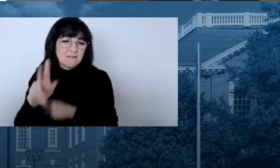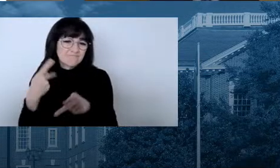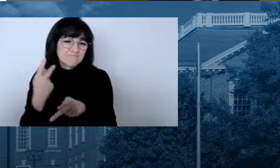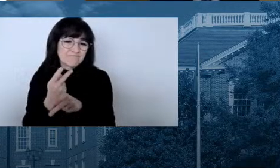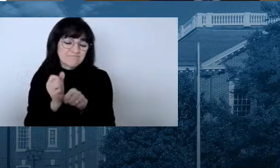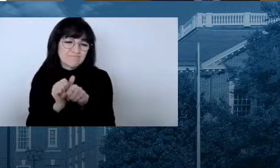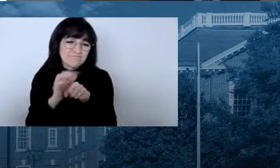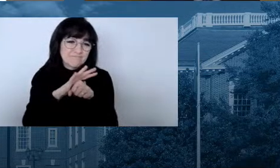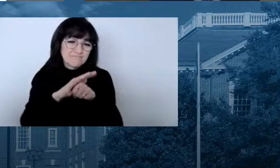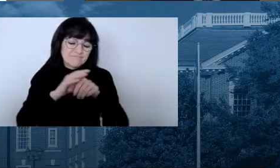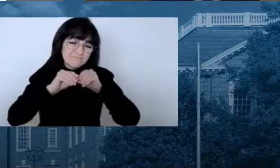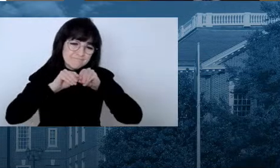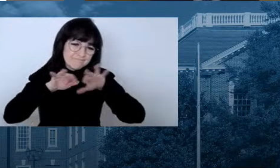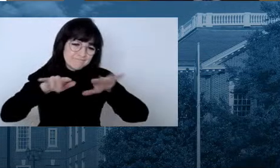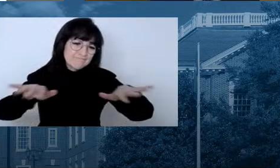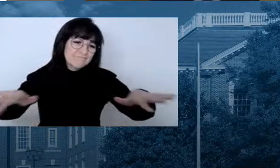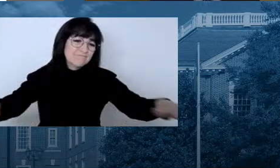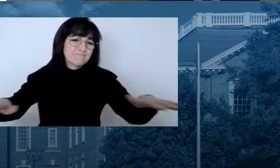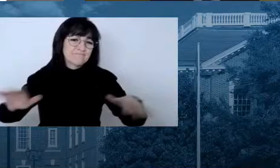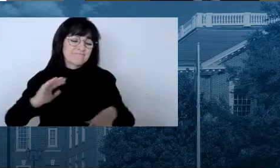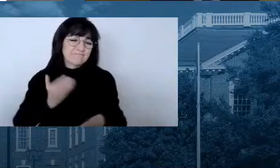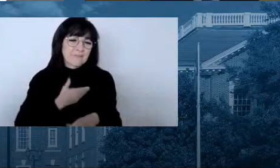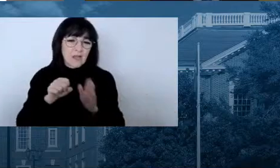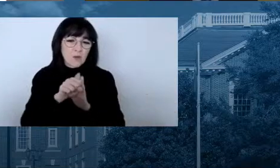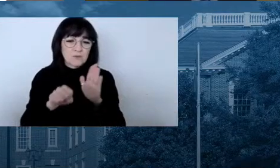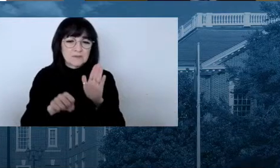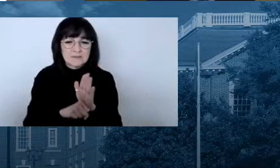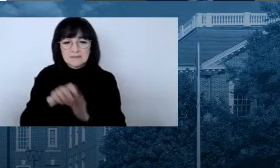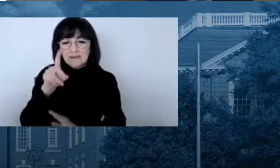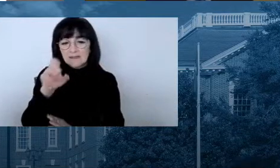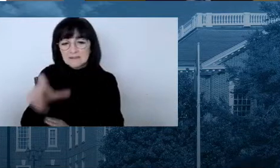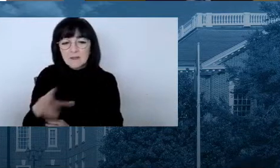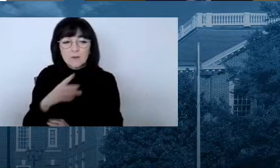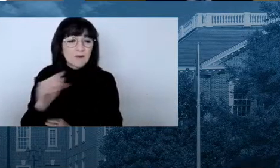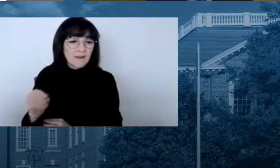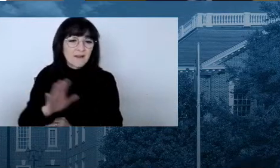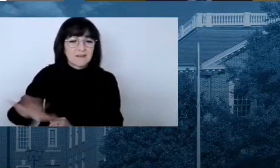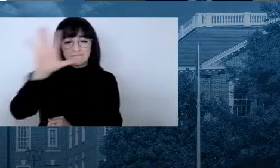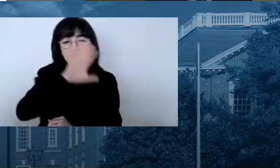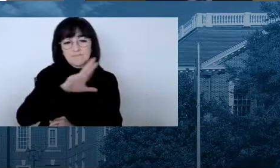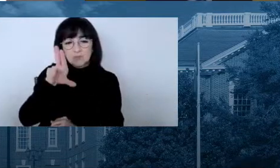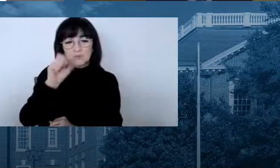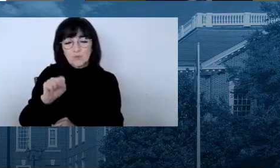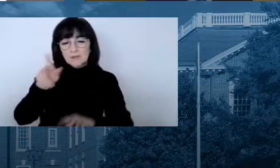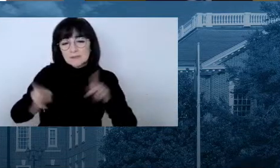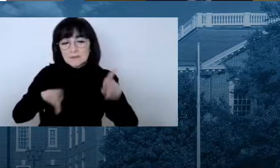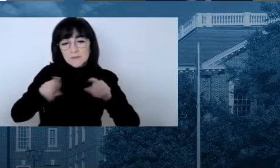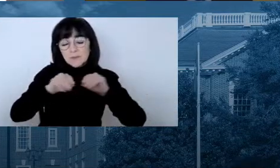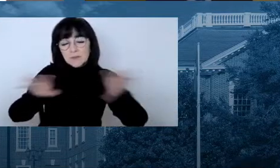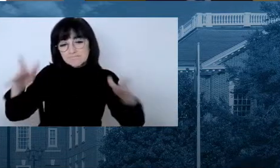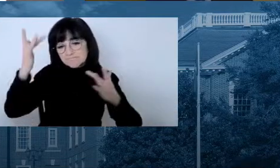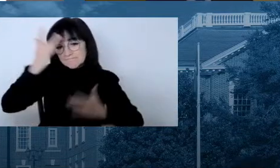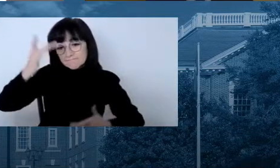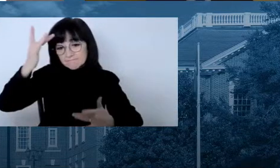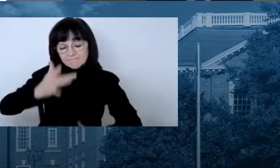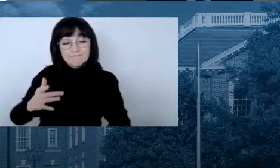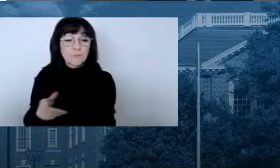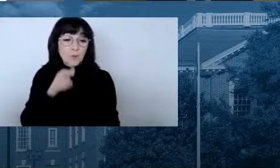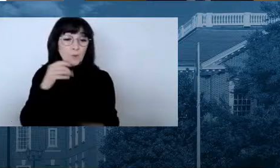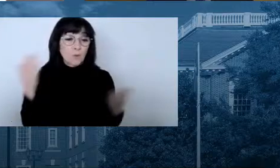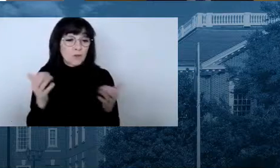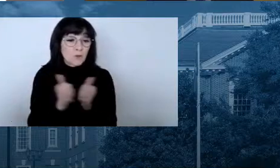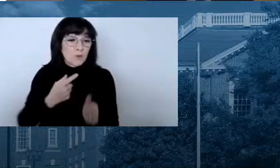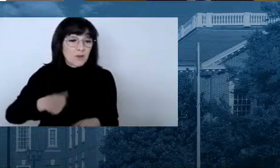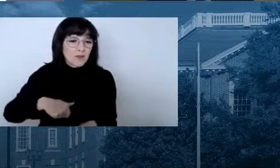our state of Delaware. We're joined today by Secretary Molly McGarrick, who has been with us many of these